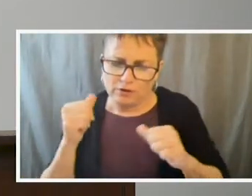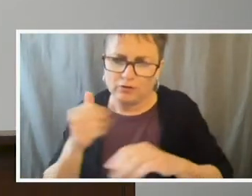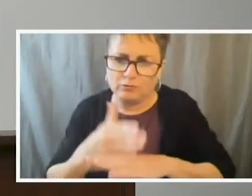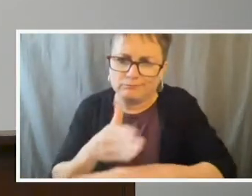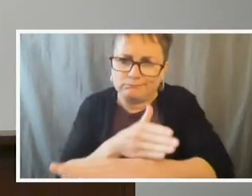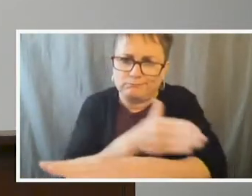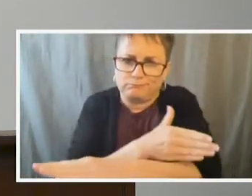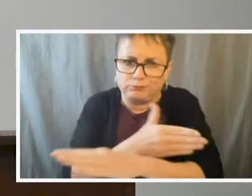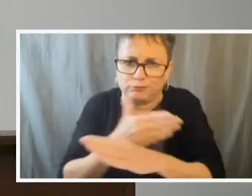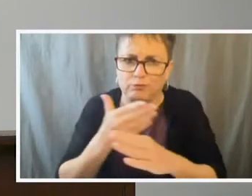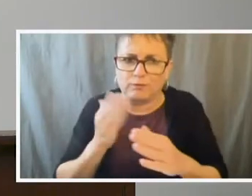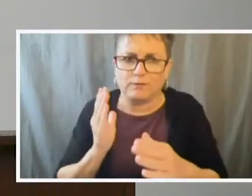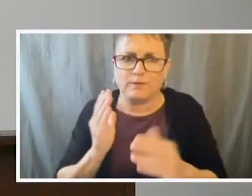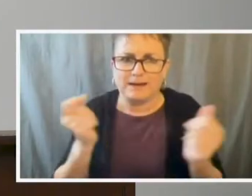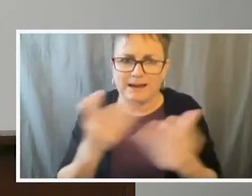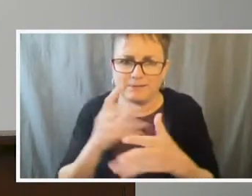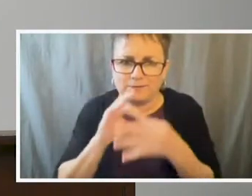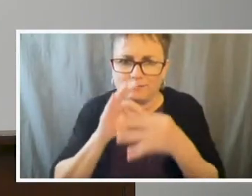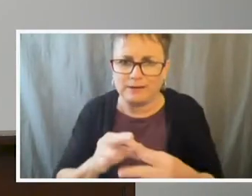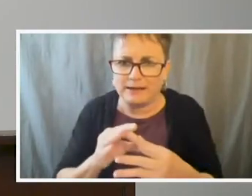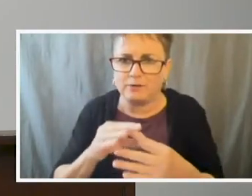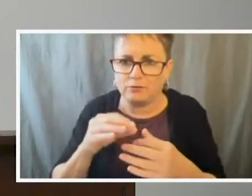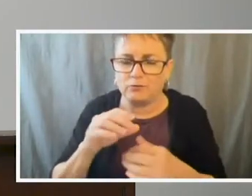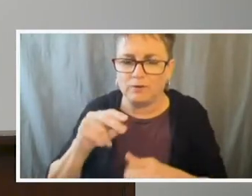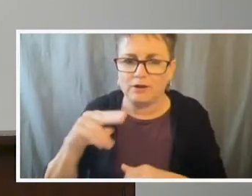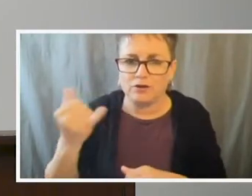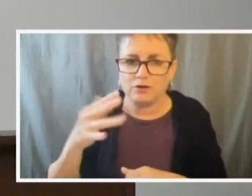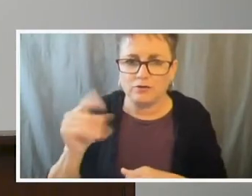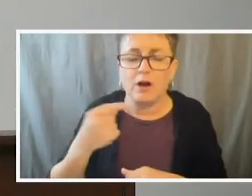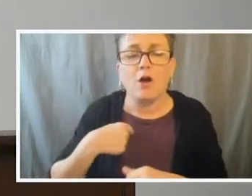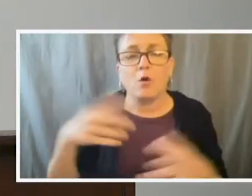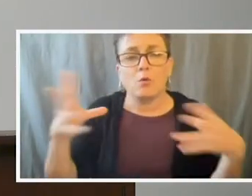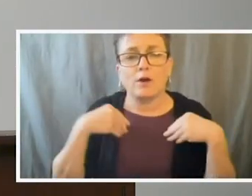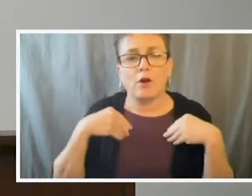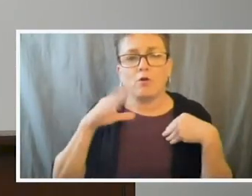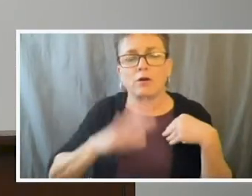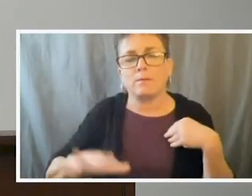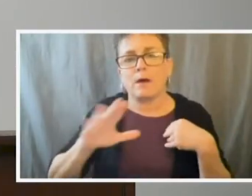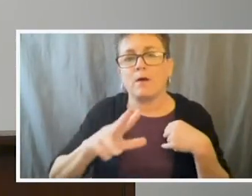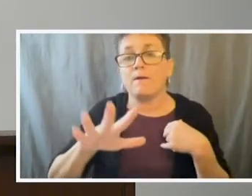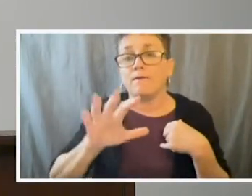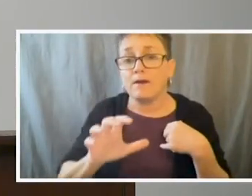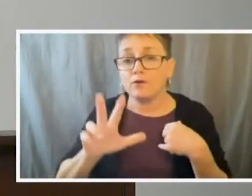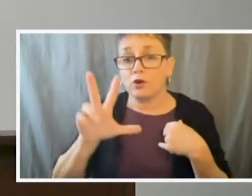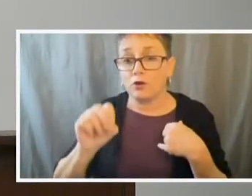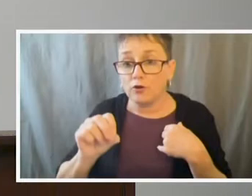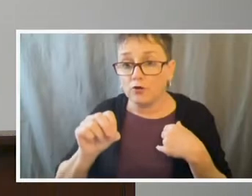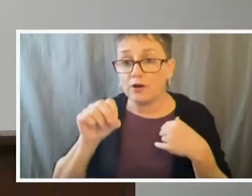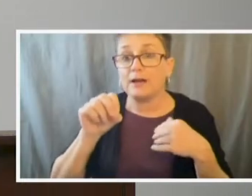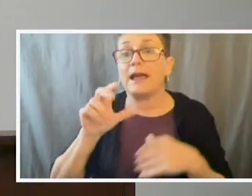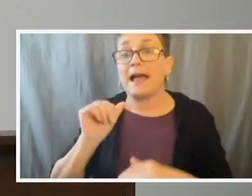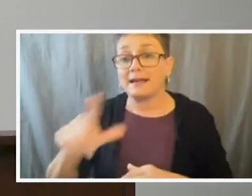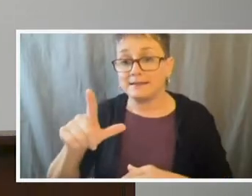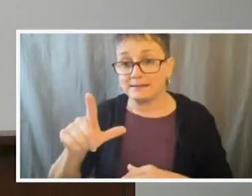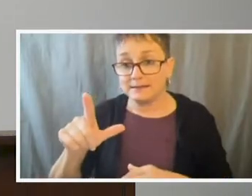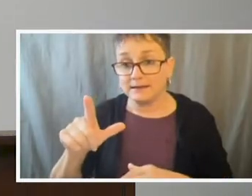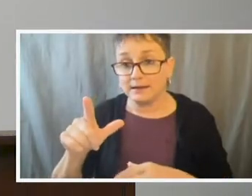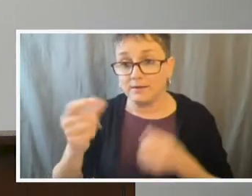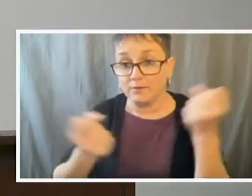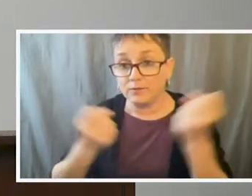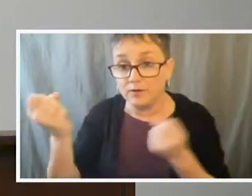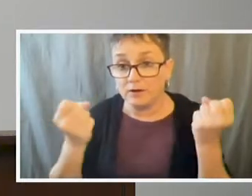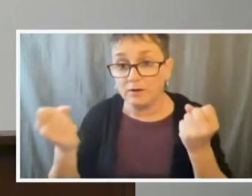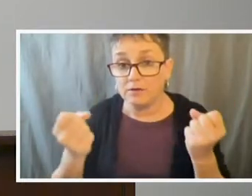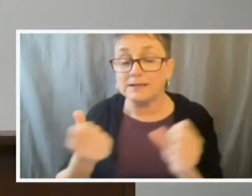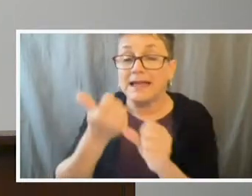goal. NDA Transit owns and operates approximately 530 Access Link vehicles, and every one of our 2,500 buses is fully